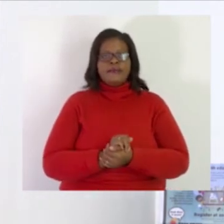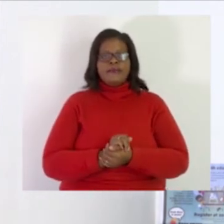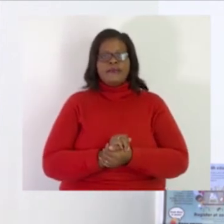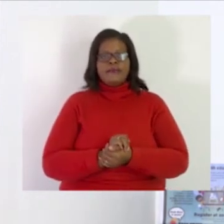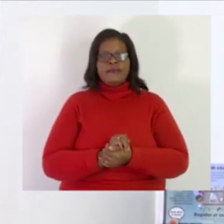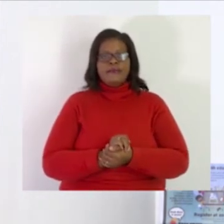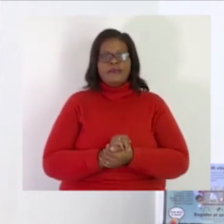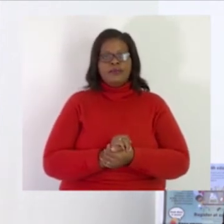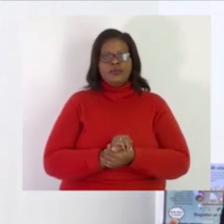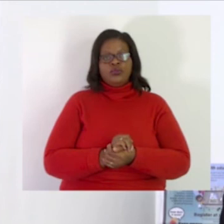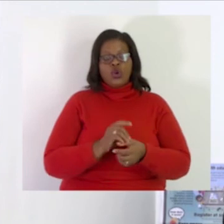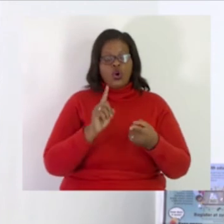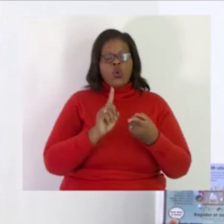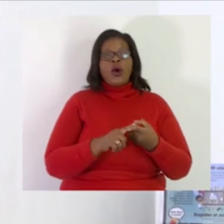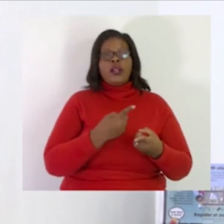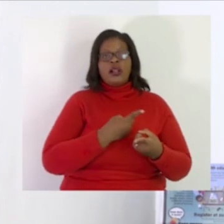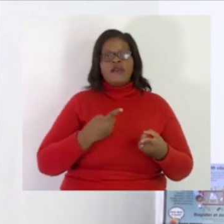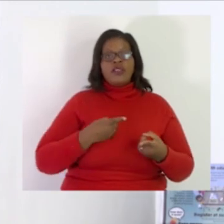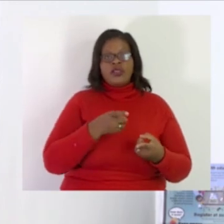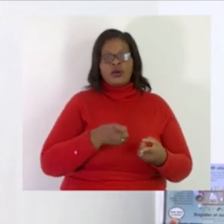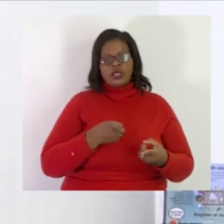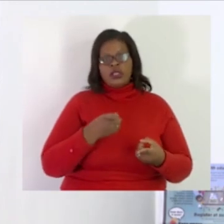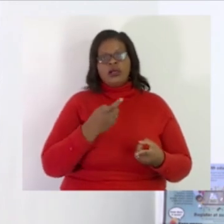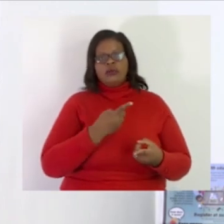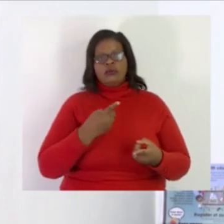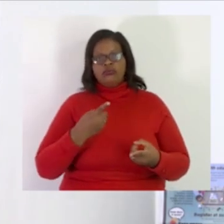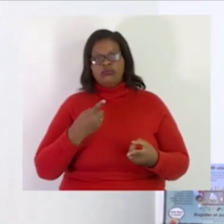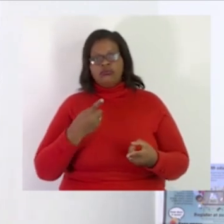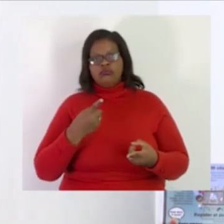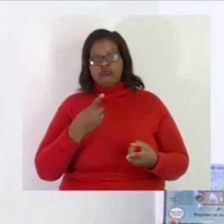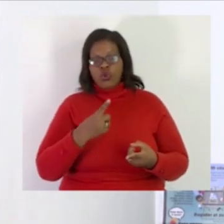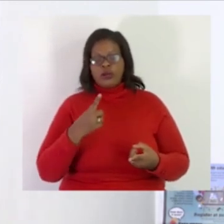The first one is 11,110. The second one will be